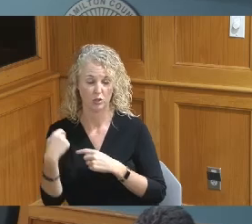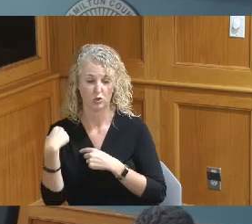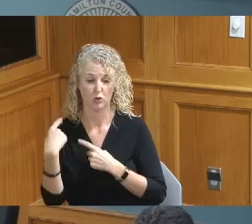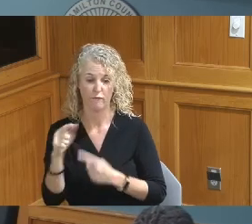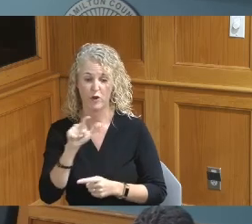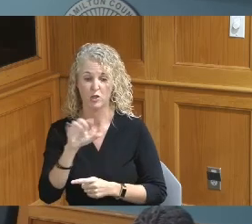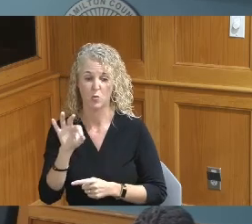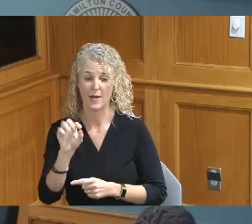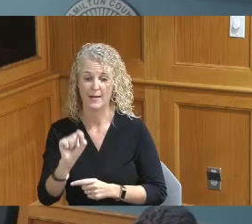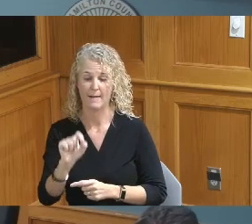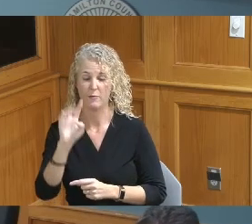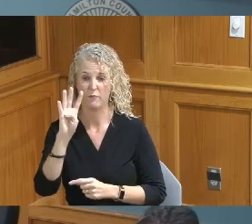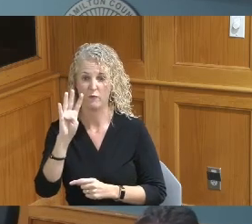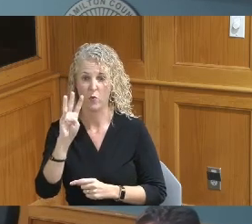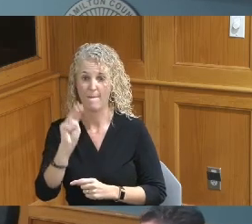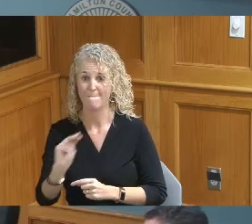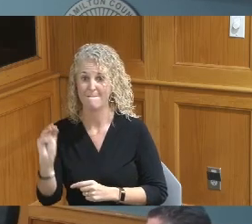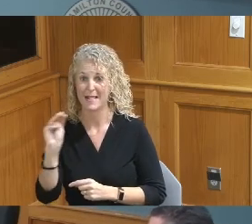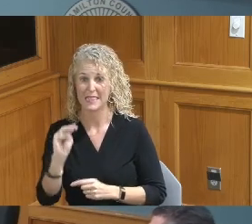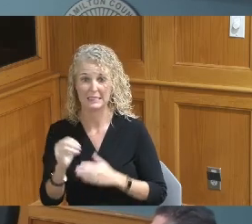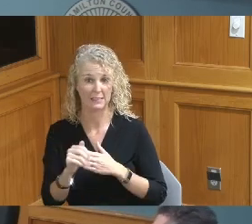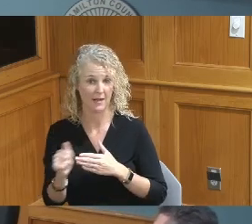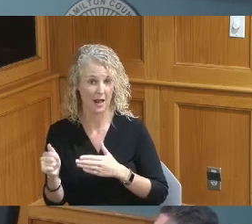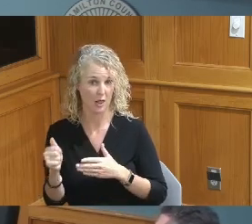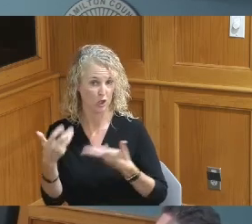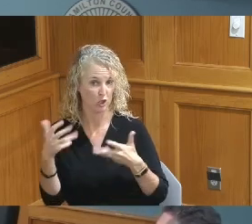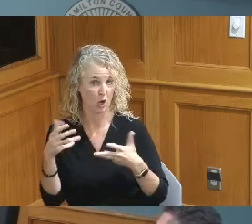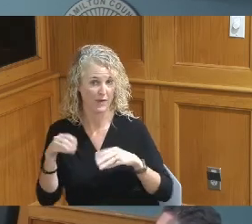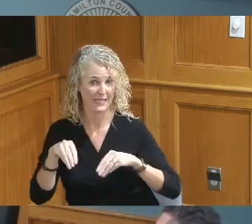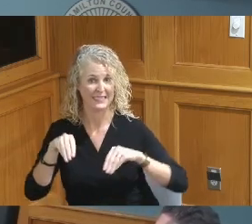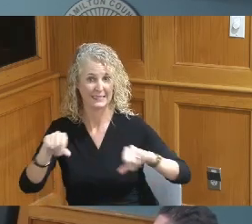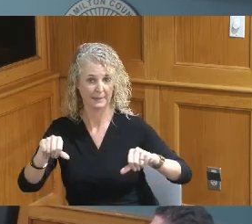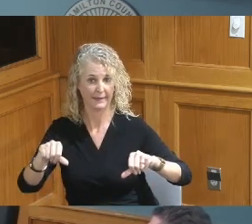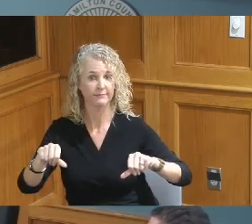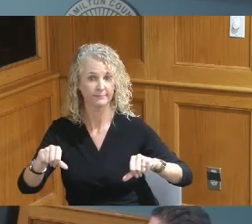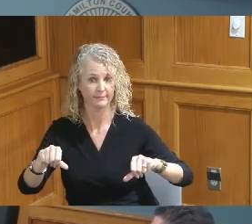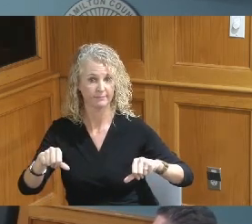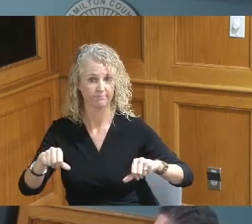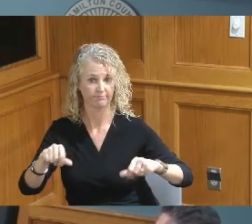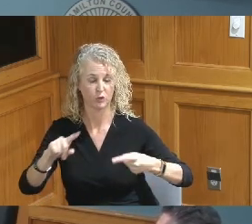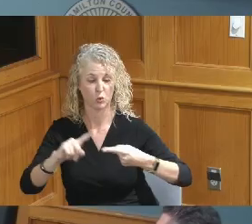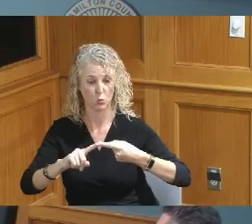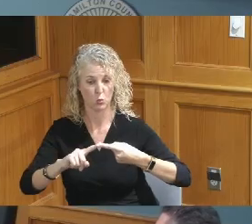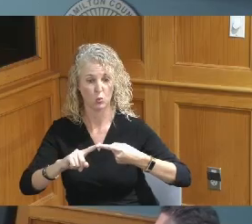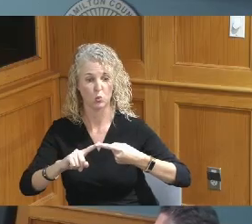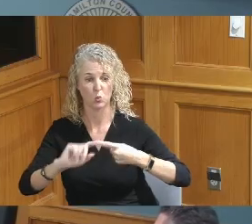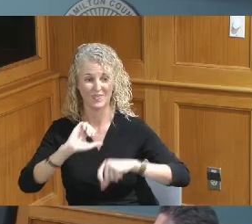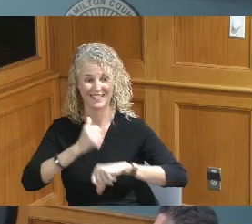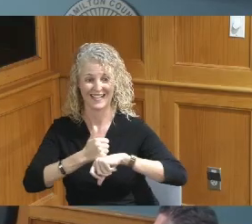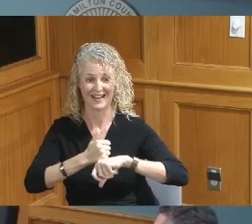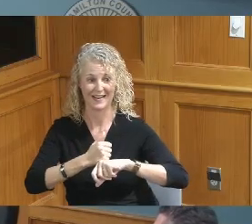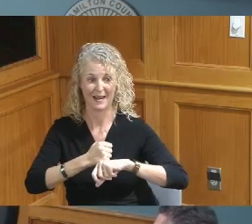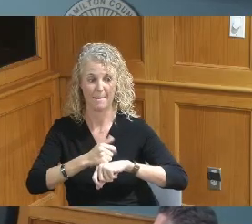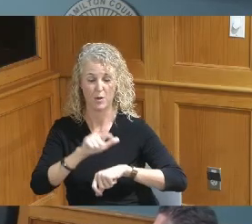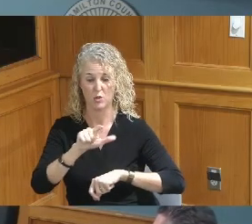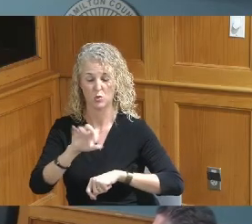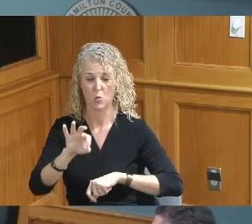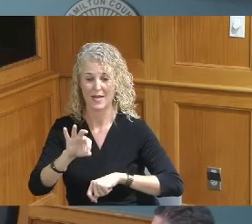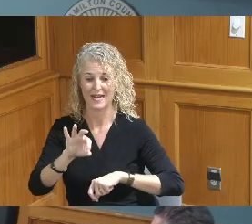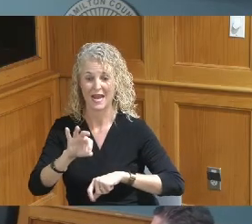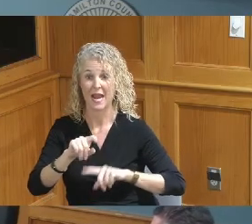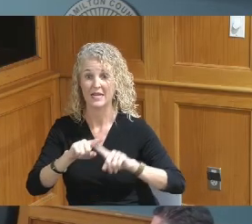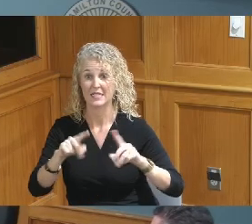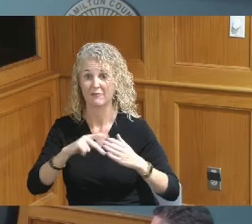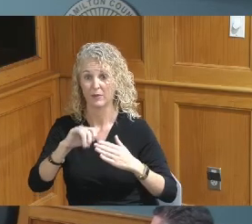Approximately $29.4 million of those dollars have been spent towards the creation of 29 projects,